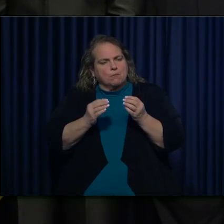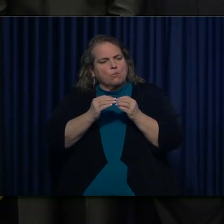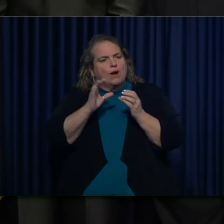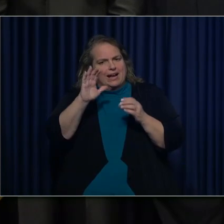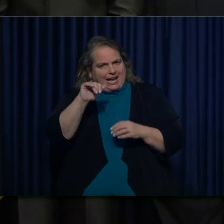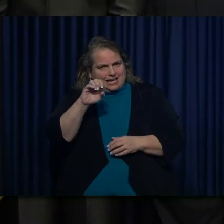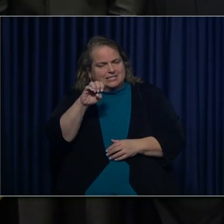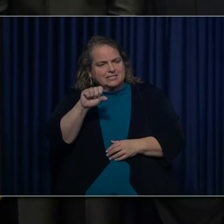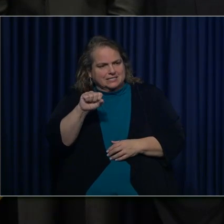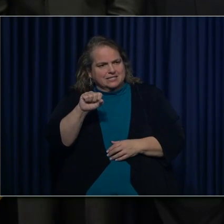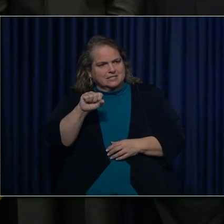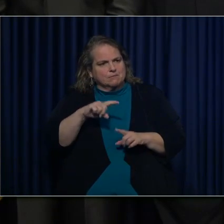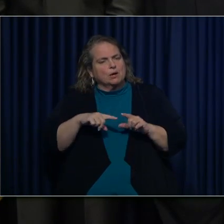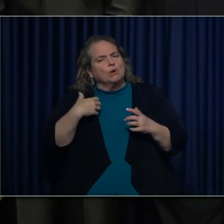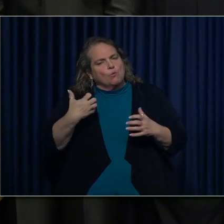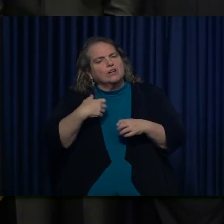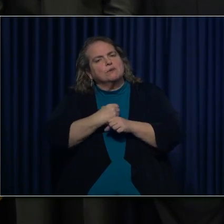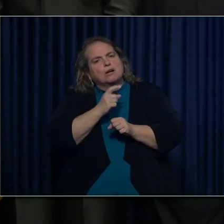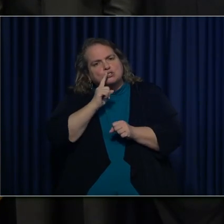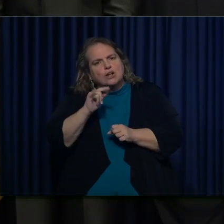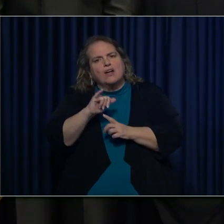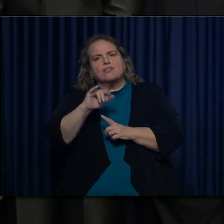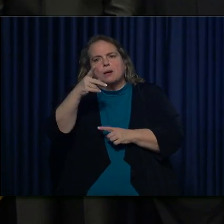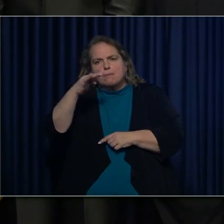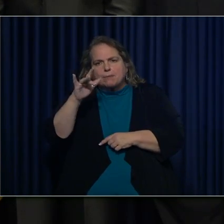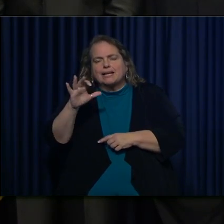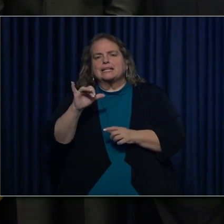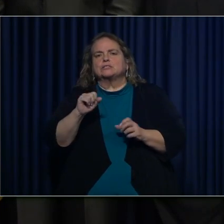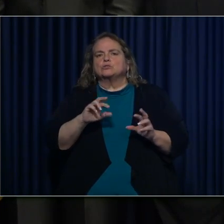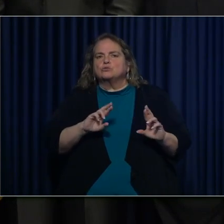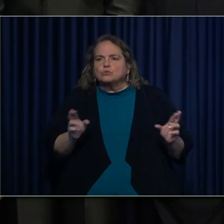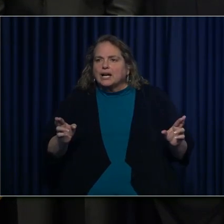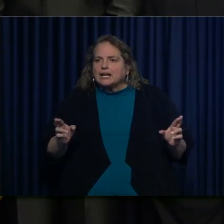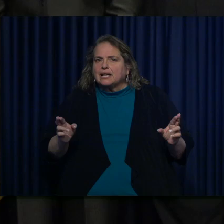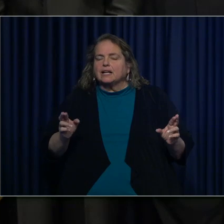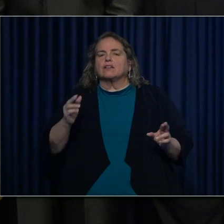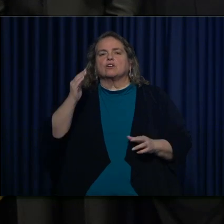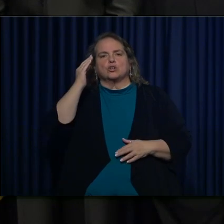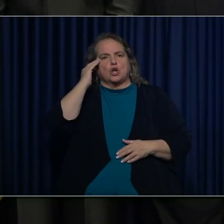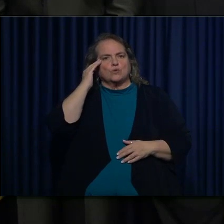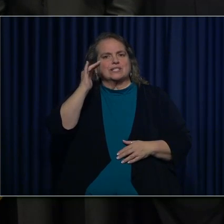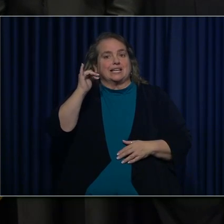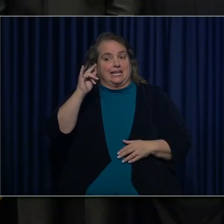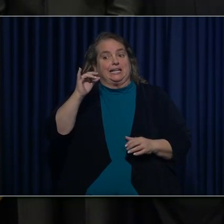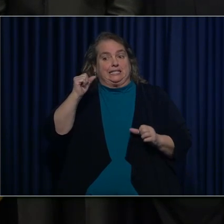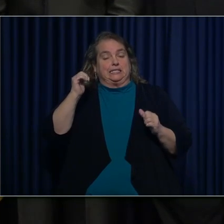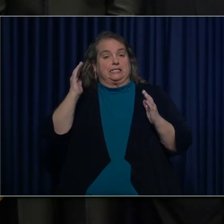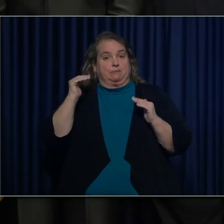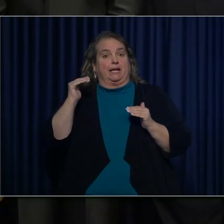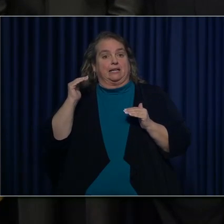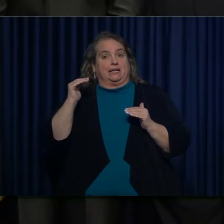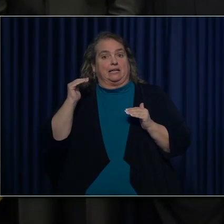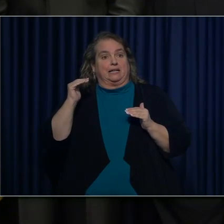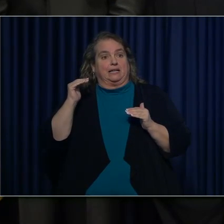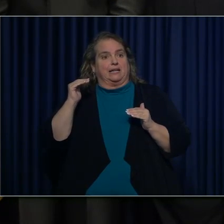sure that the public is ready for that knows that it is expected, that sees how prepared